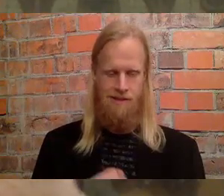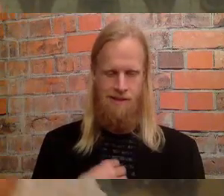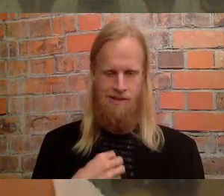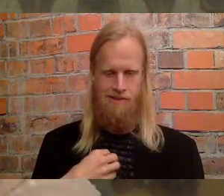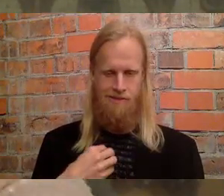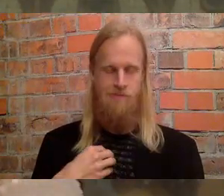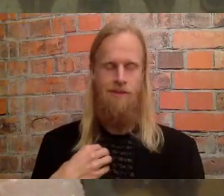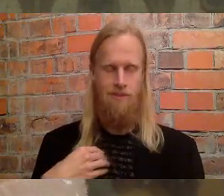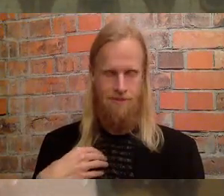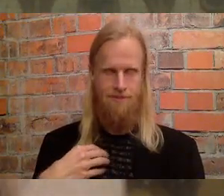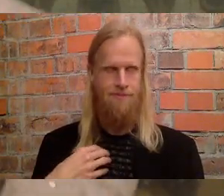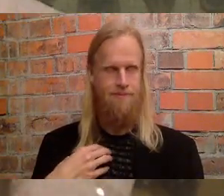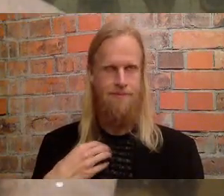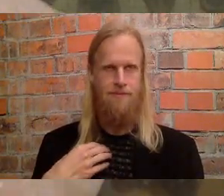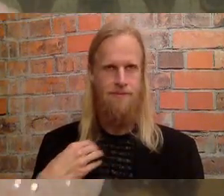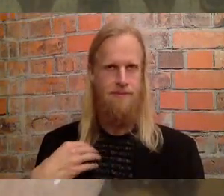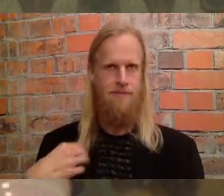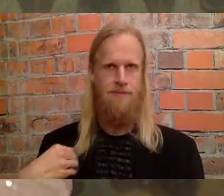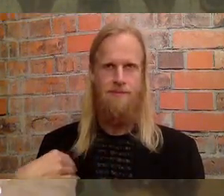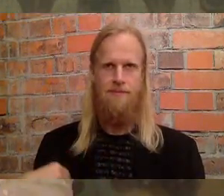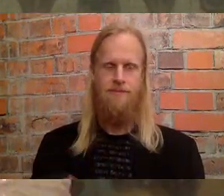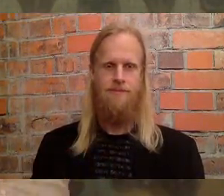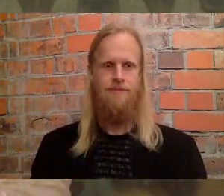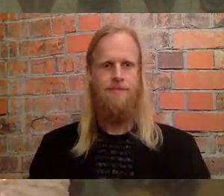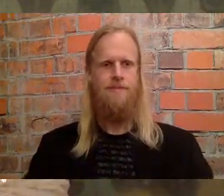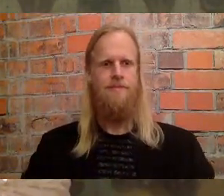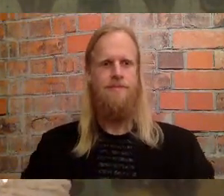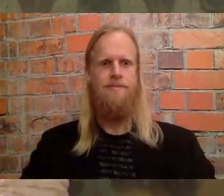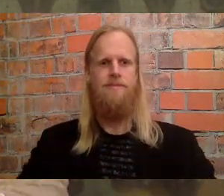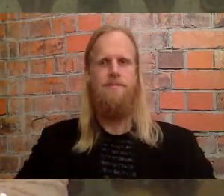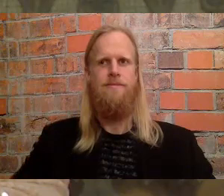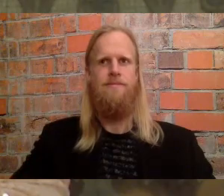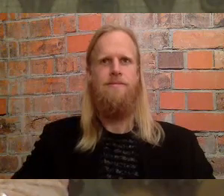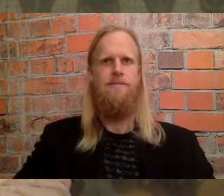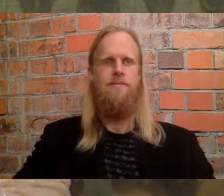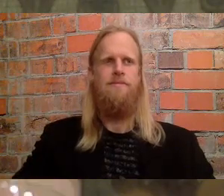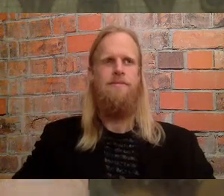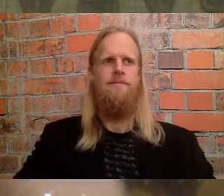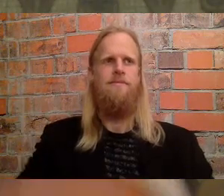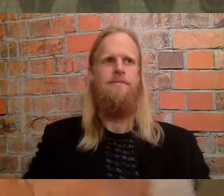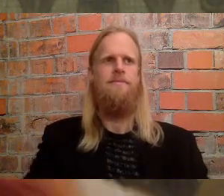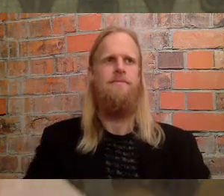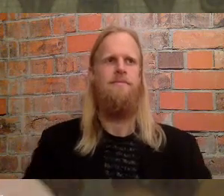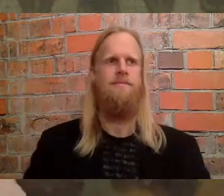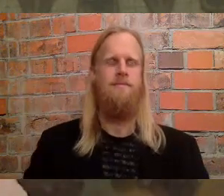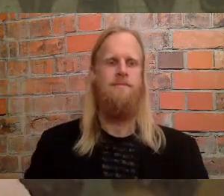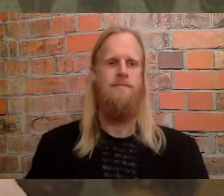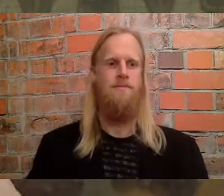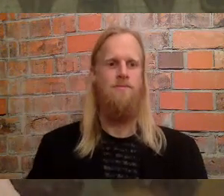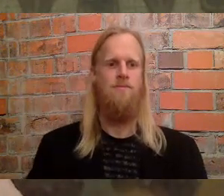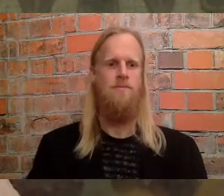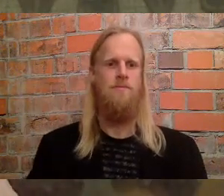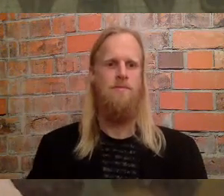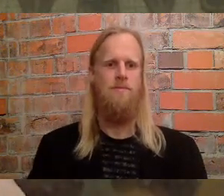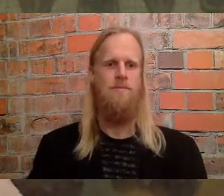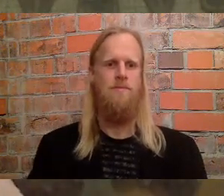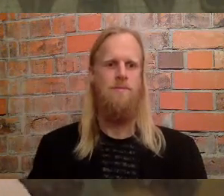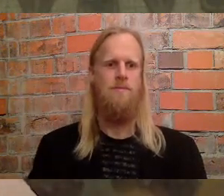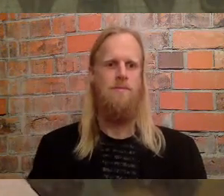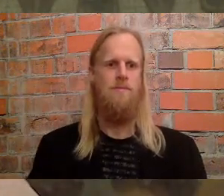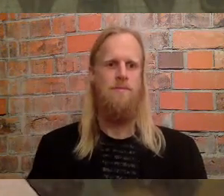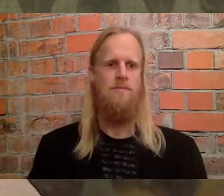Tapping down to the bottom of the rib cage. Put your hands at the bottom of your ribs. This point is